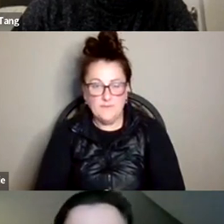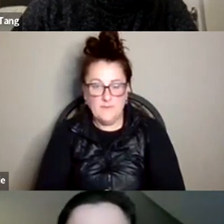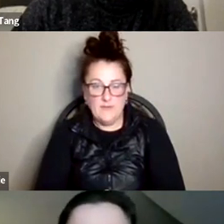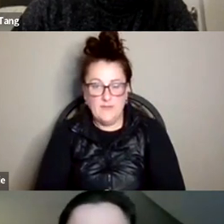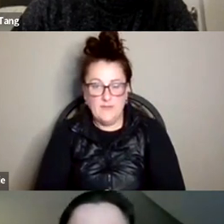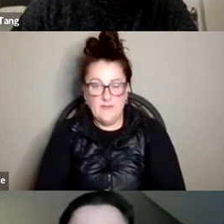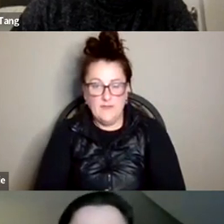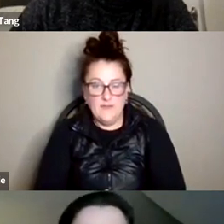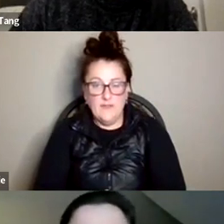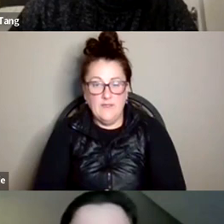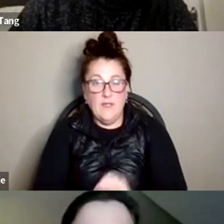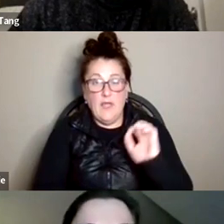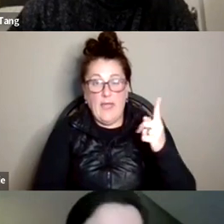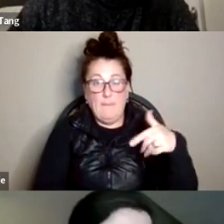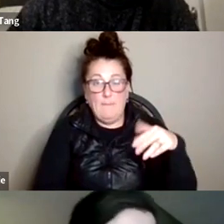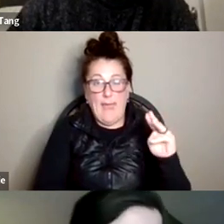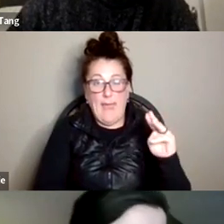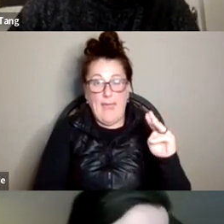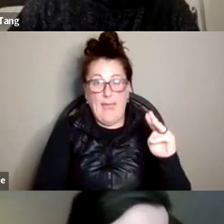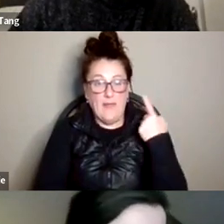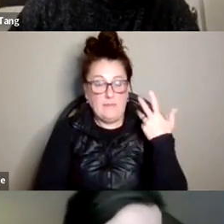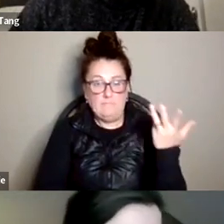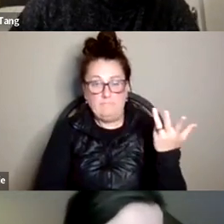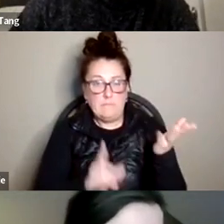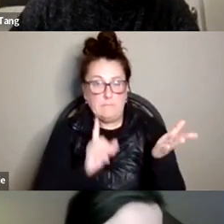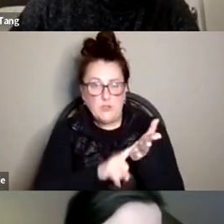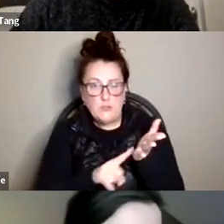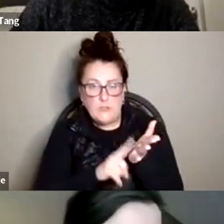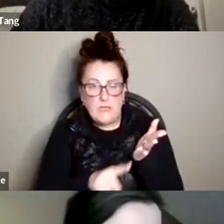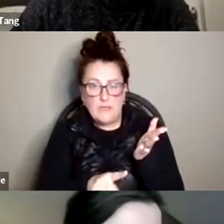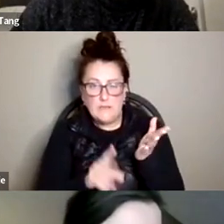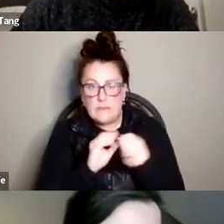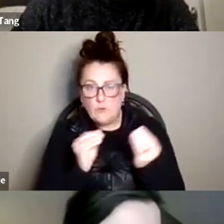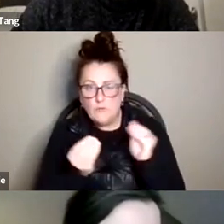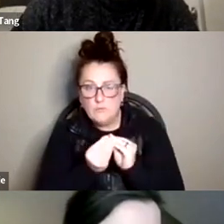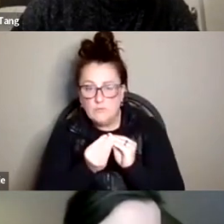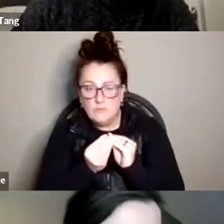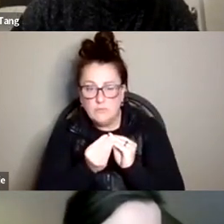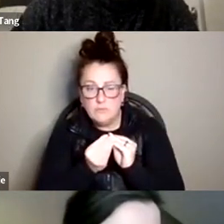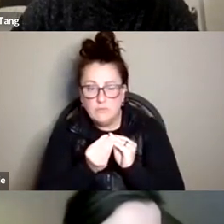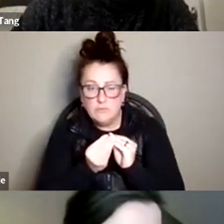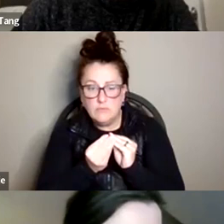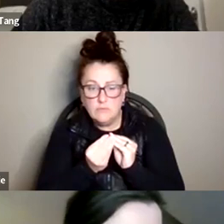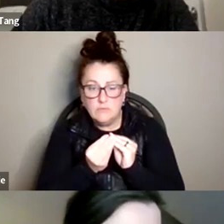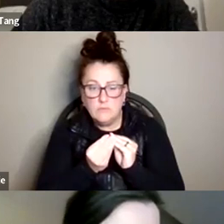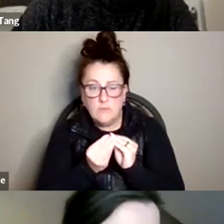Okay, so I think I'm trying to check the participant numbers here.